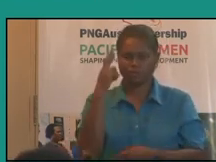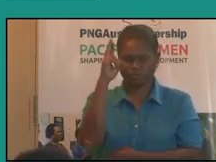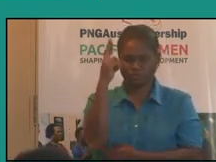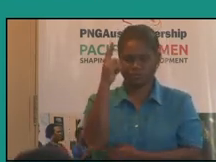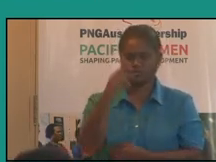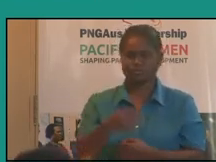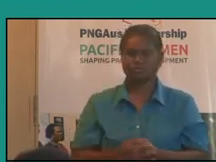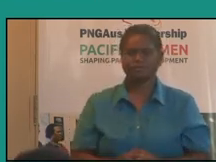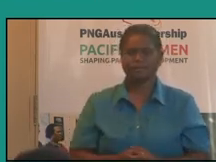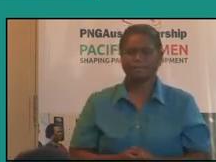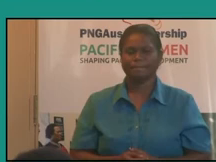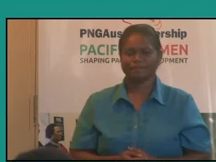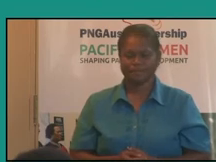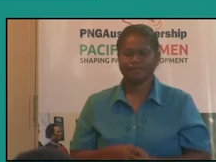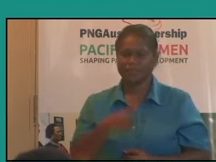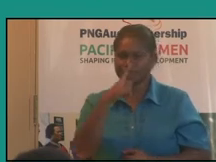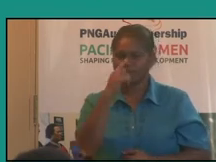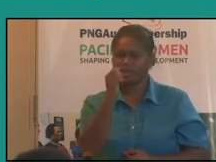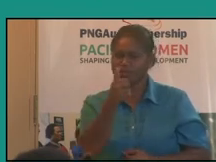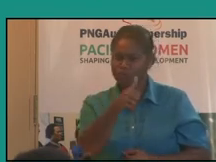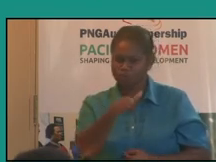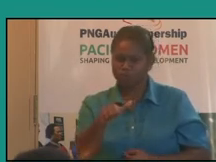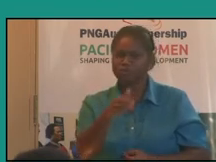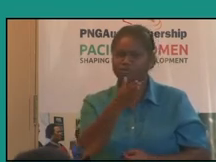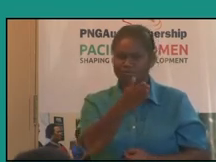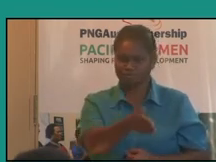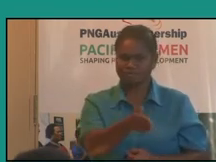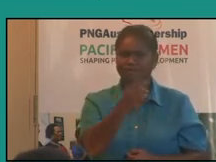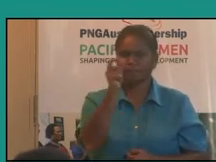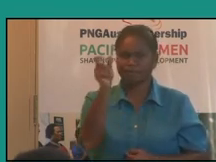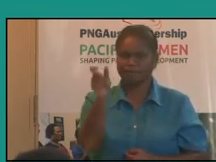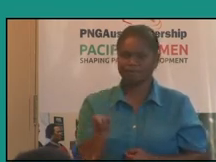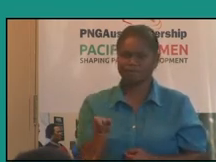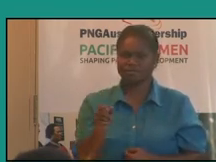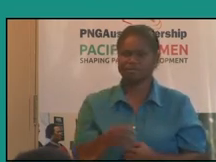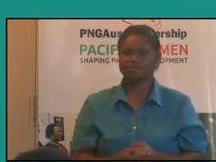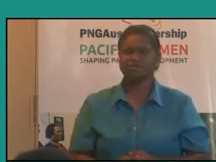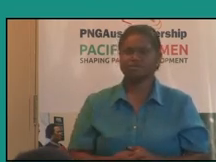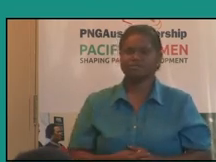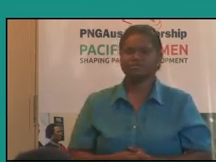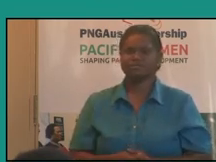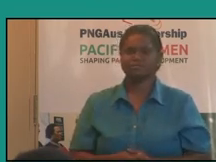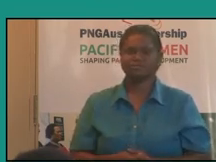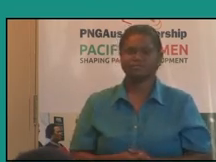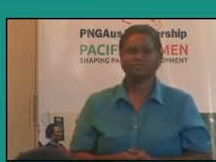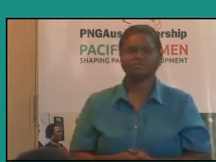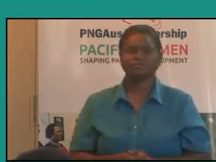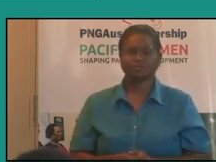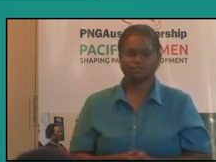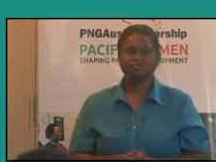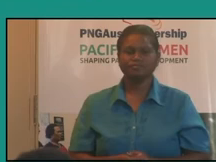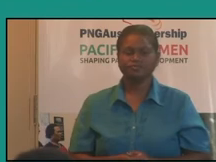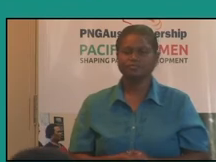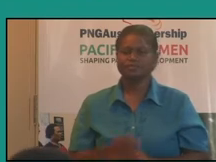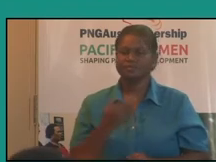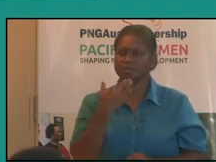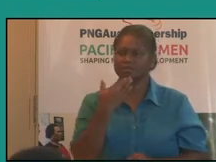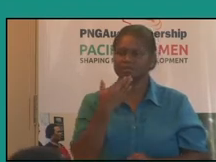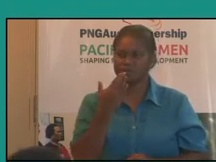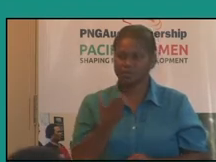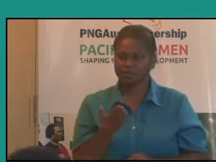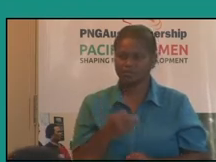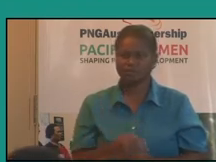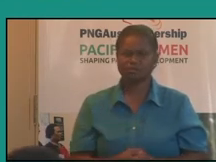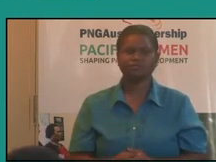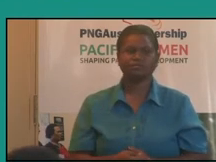can utilize their influence, I think that's an area that also needs to be looked at. Theresa, thank you.